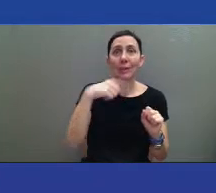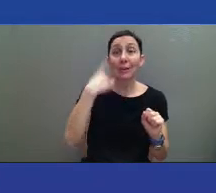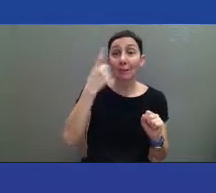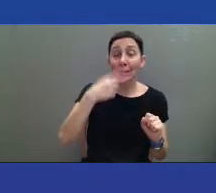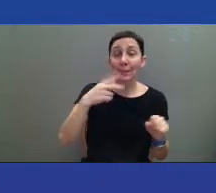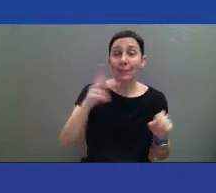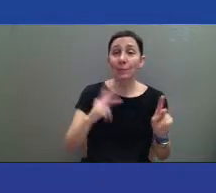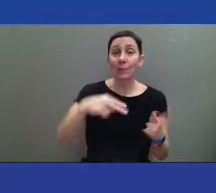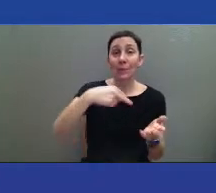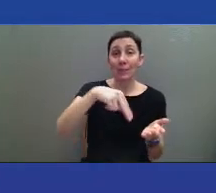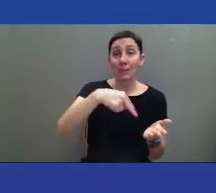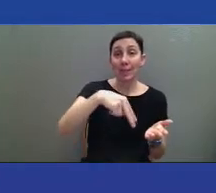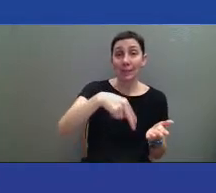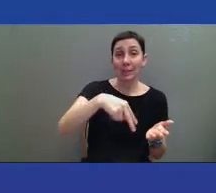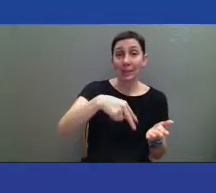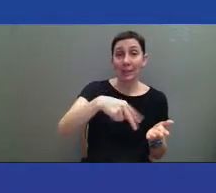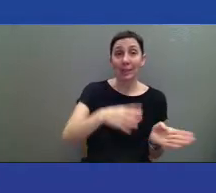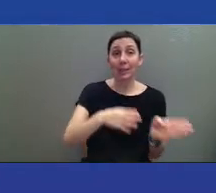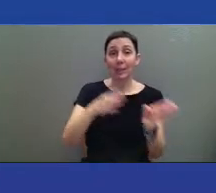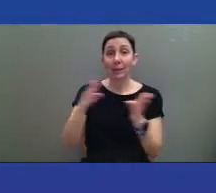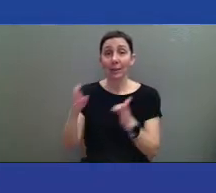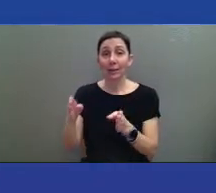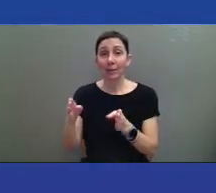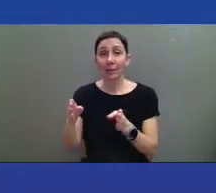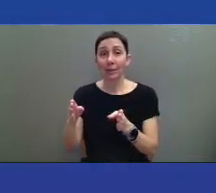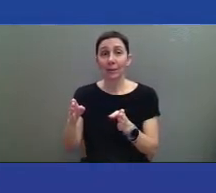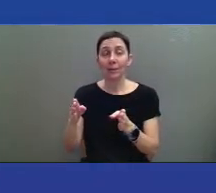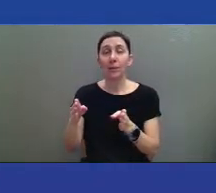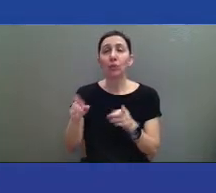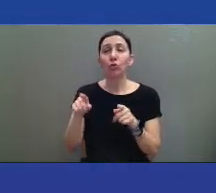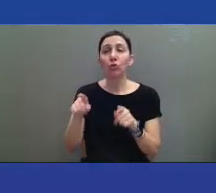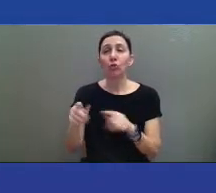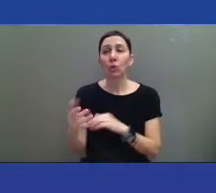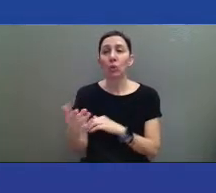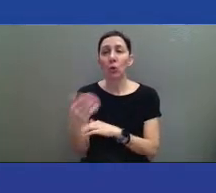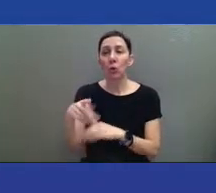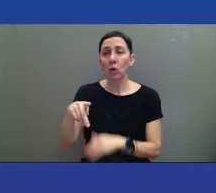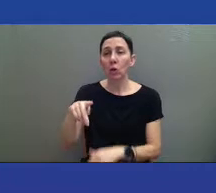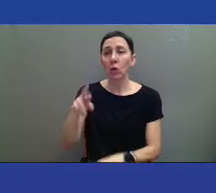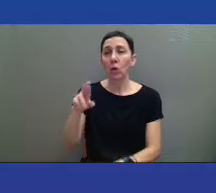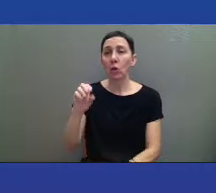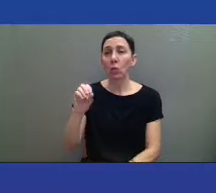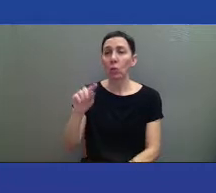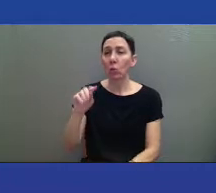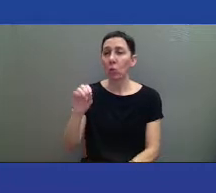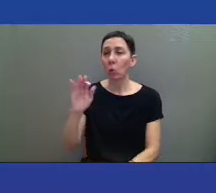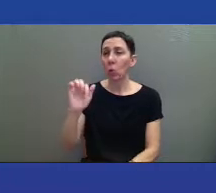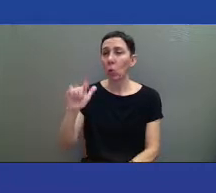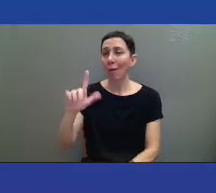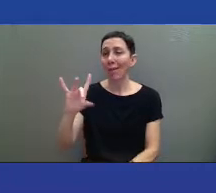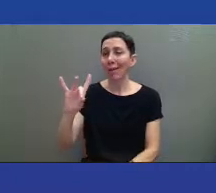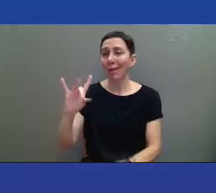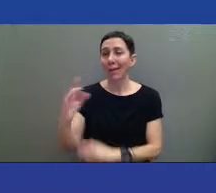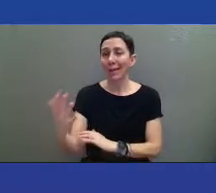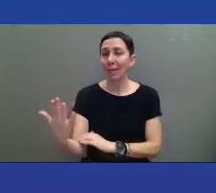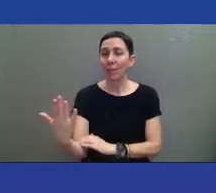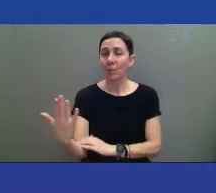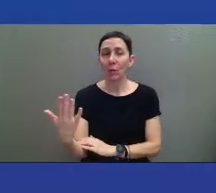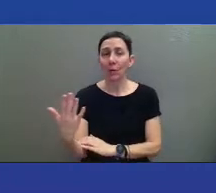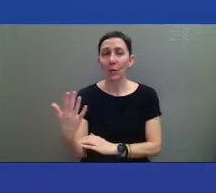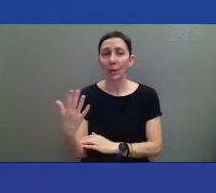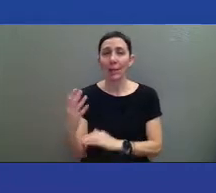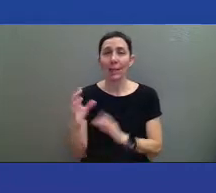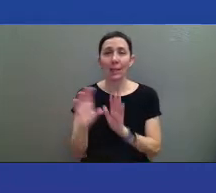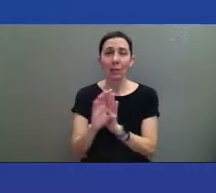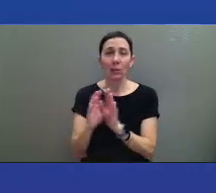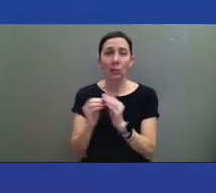dancing. And then the right photo is during morning protocol at 8 a.m. So the people are more, they're more darkened. The sun is